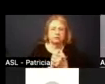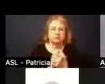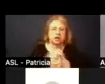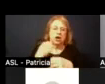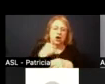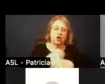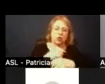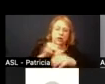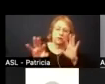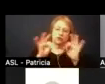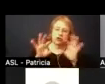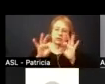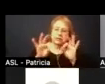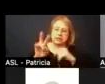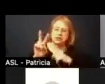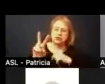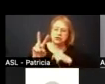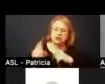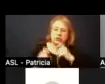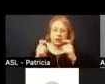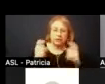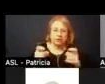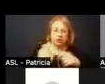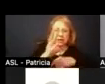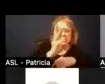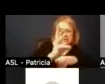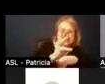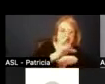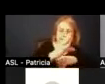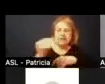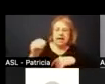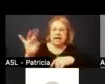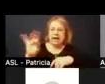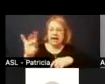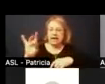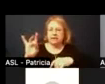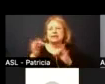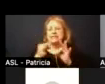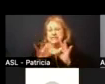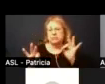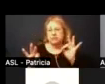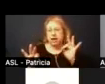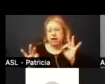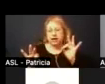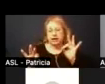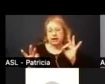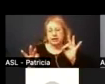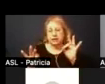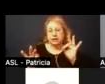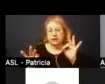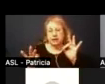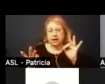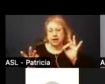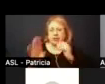chosen to give you uh kind of um sixth and eighth as a way of of simplifying the look of the fall window